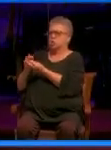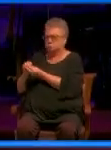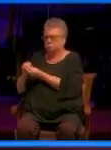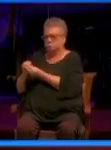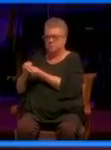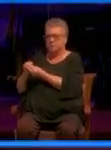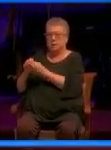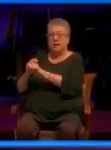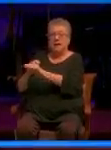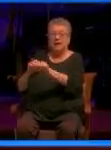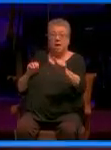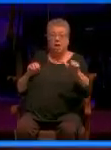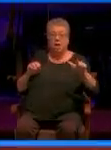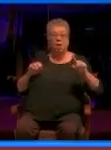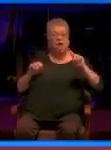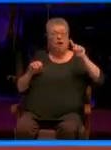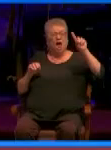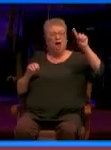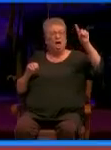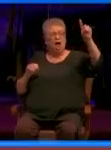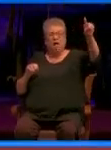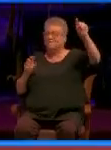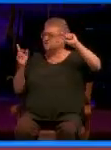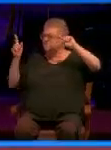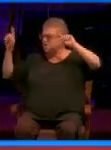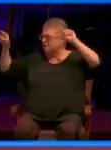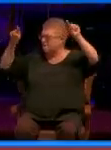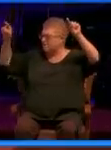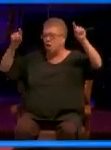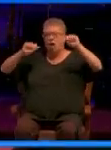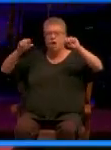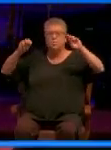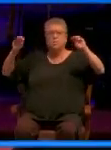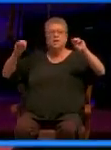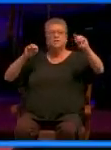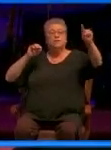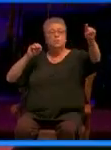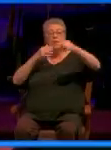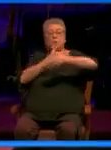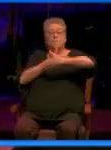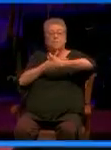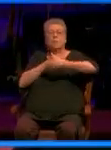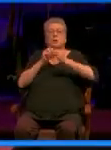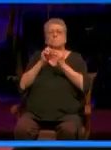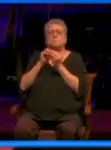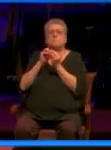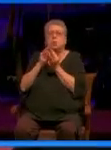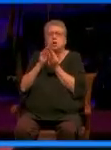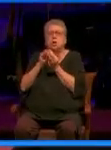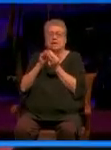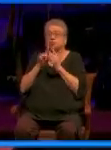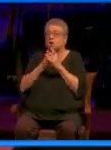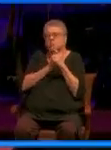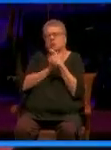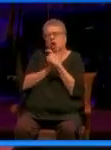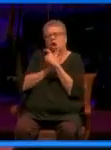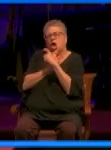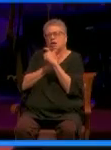and all the way across the pasture, over all the mooing, there was this little calf and went, and started running to his